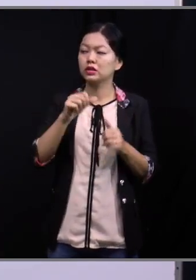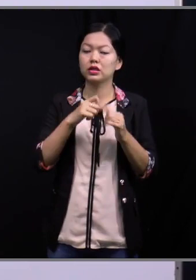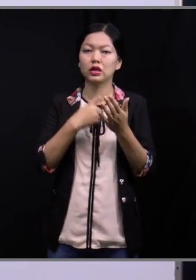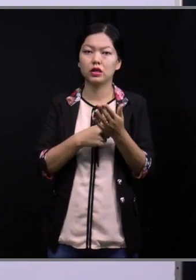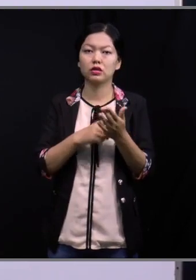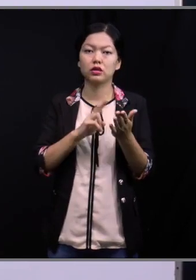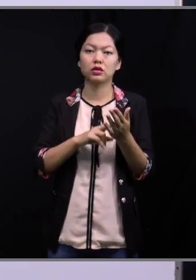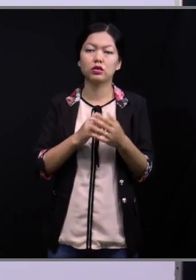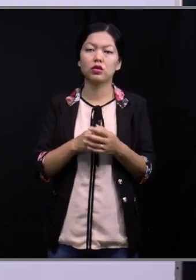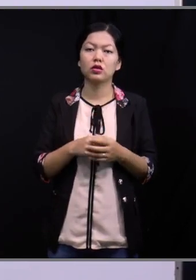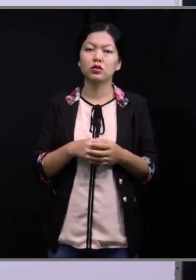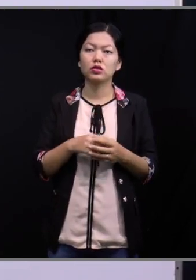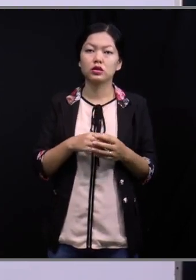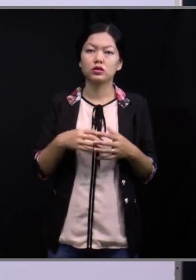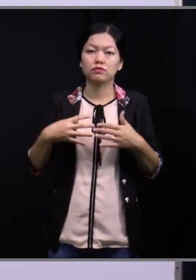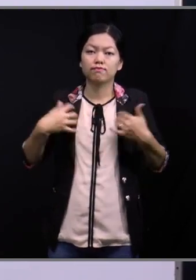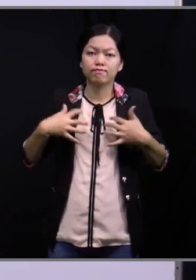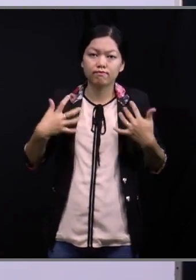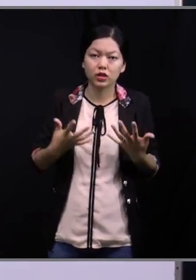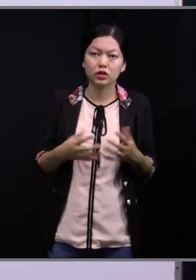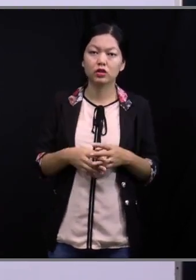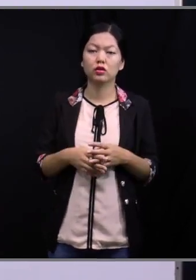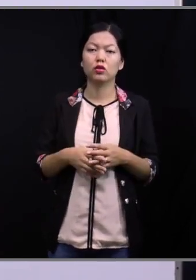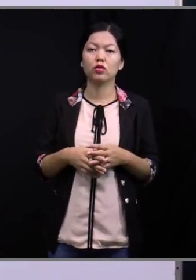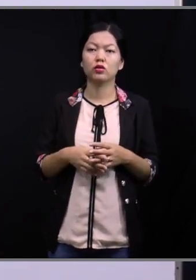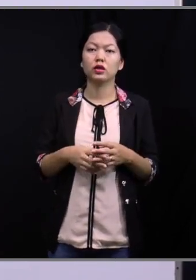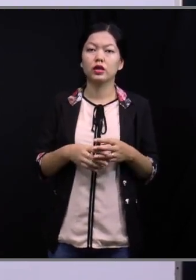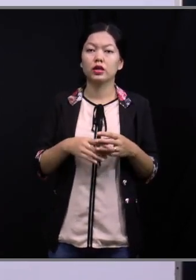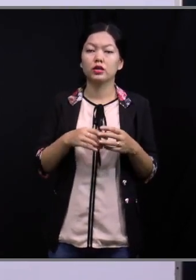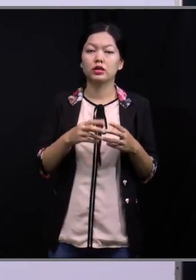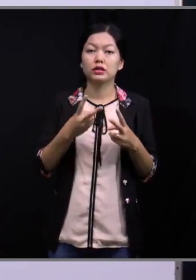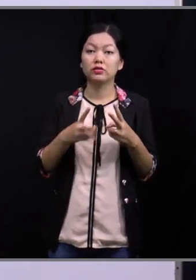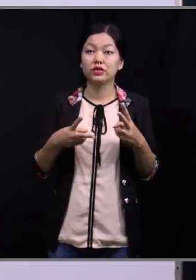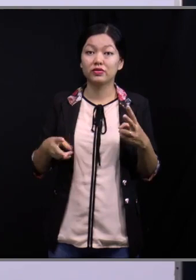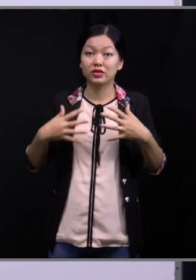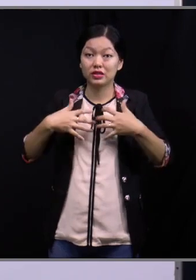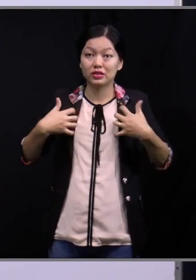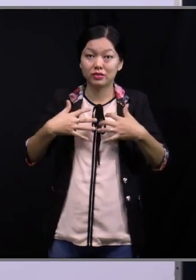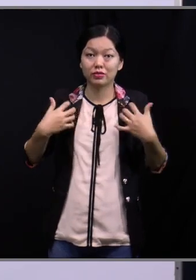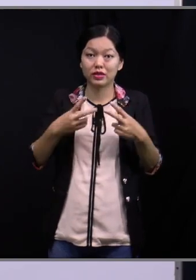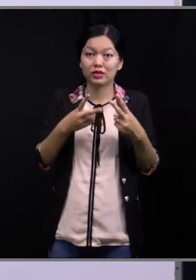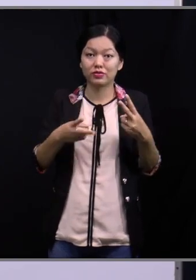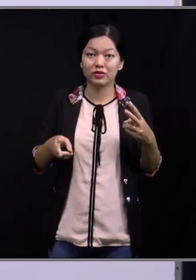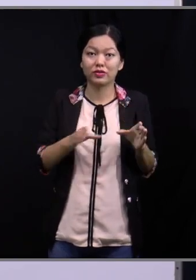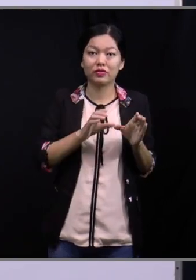monkeys, orangutan, etc. They have been placed under the same class Mammalia because of the presence of